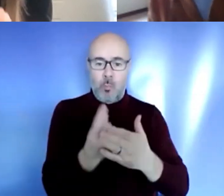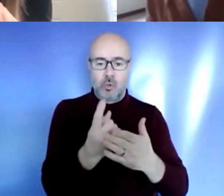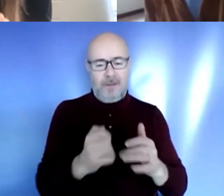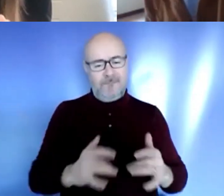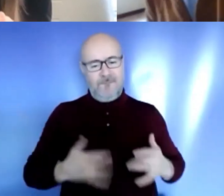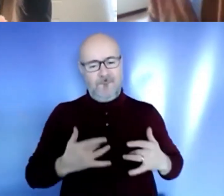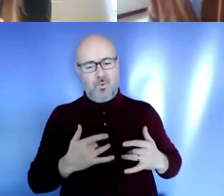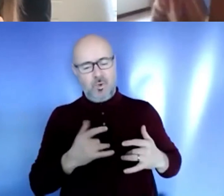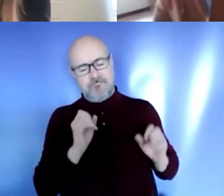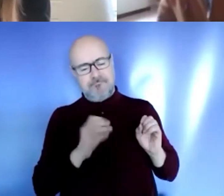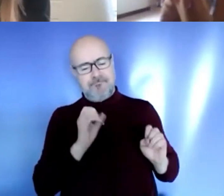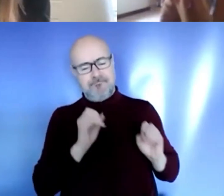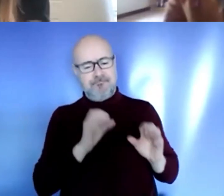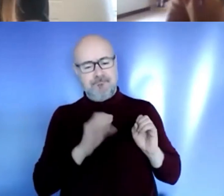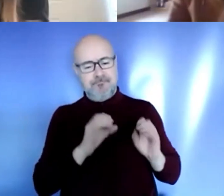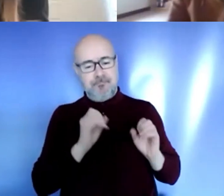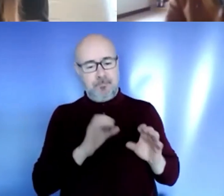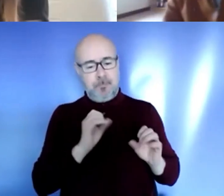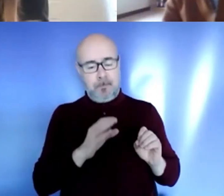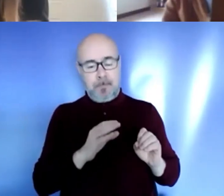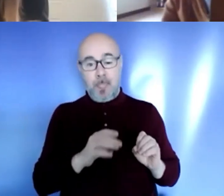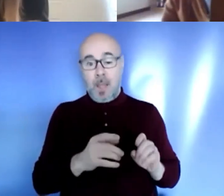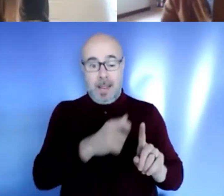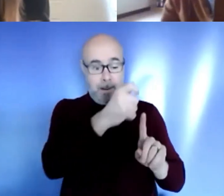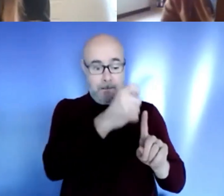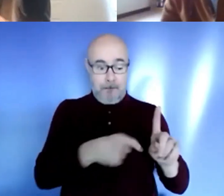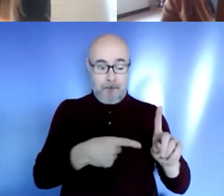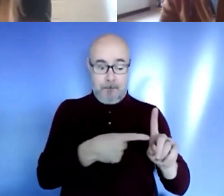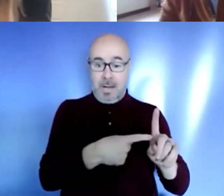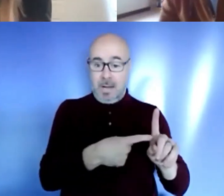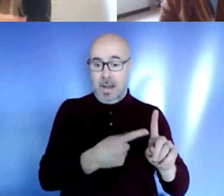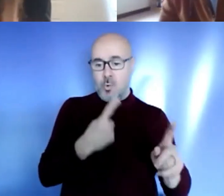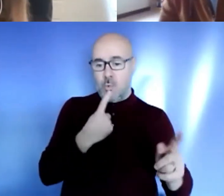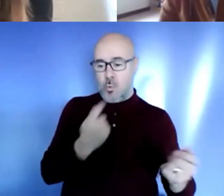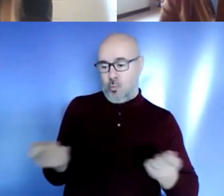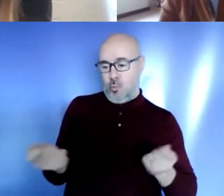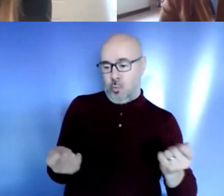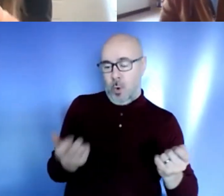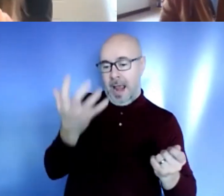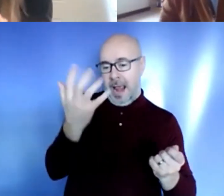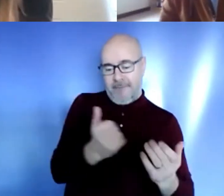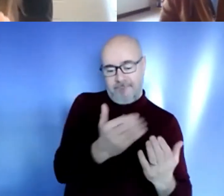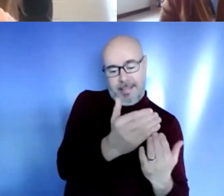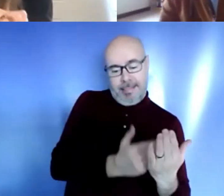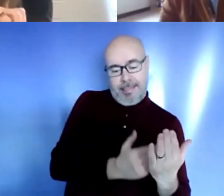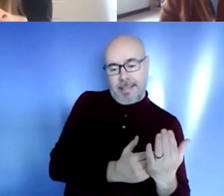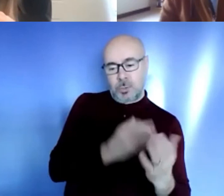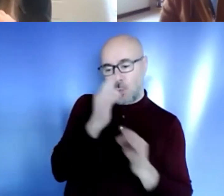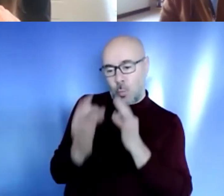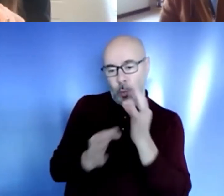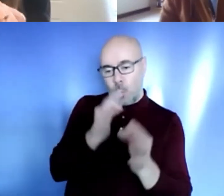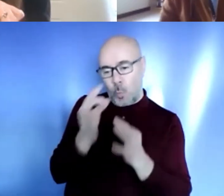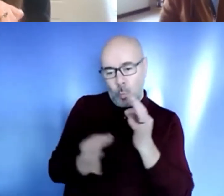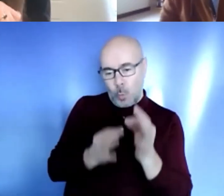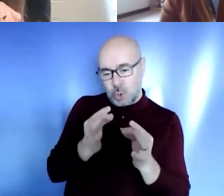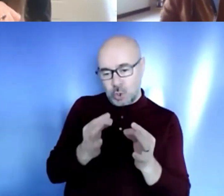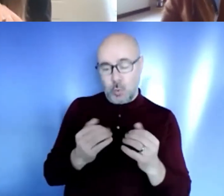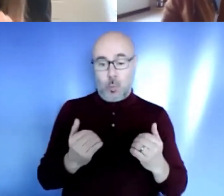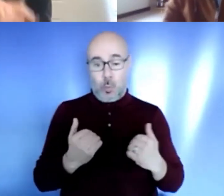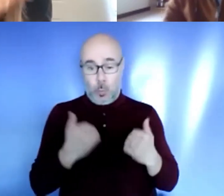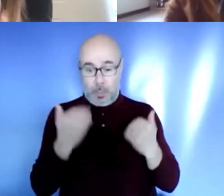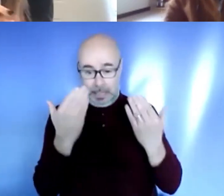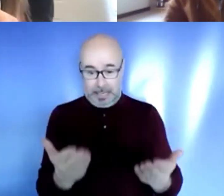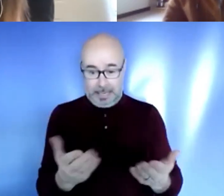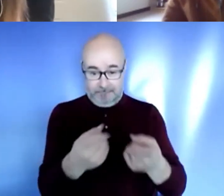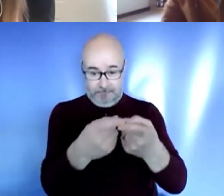have a facilitator that has some key questions we'd like to cover today. We've got about 35-40 minutes set aside for discussion.